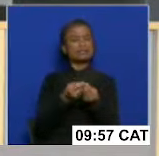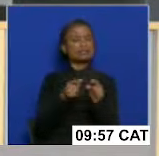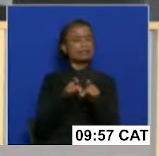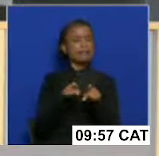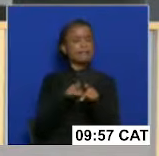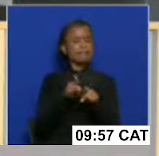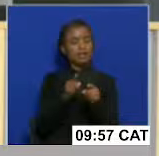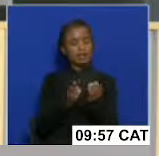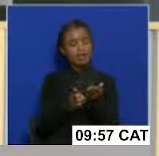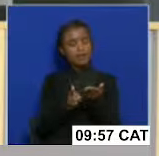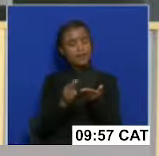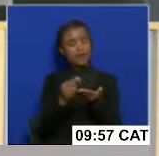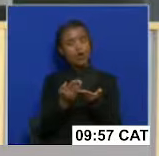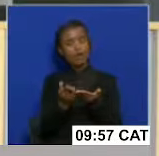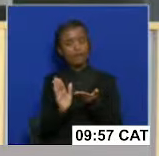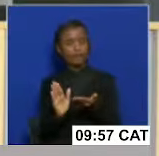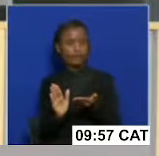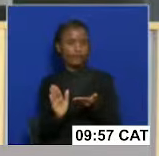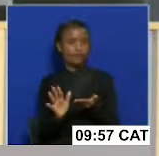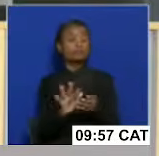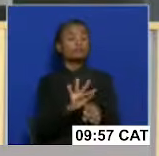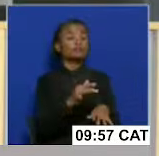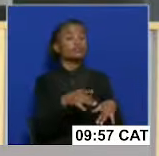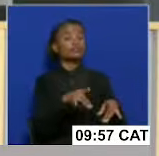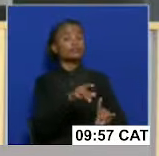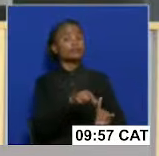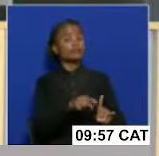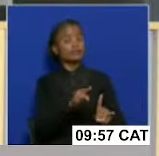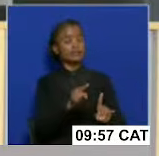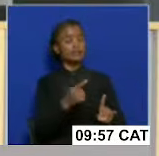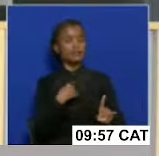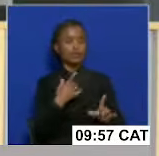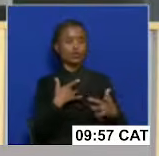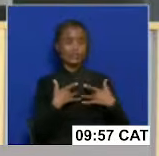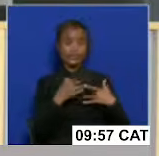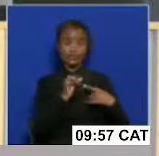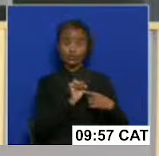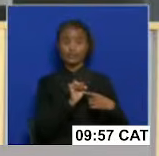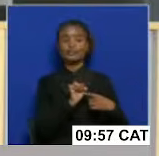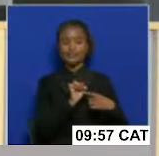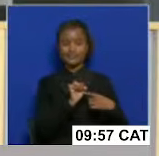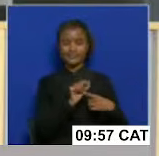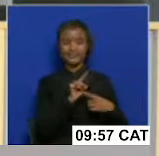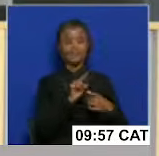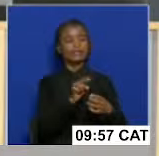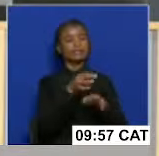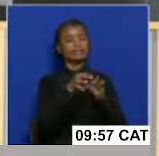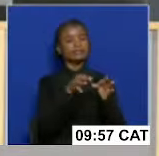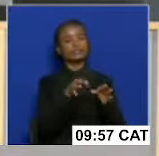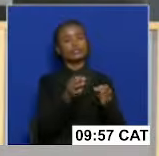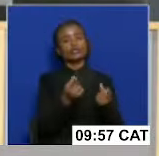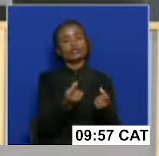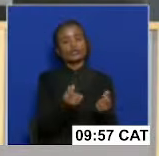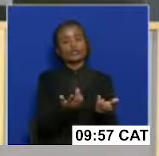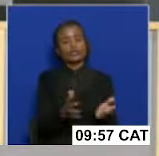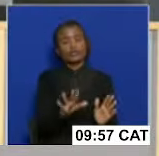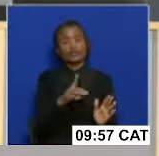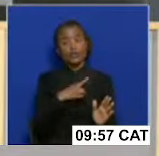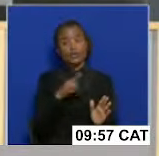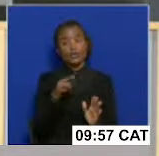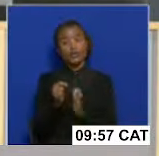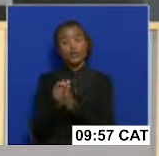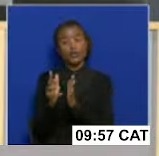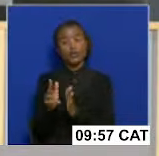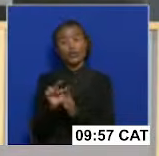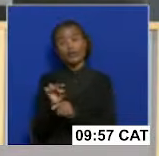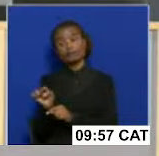your concern, that has been done. Oh, We thank you. have, when we get to the chats, you will see that our attorneys have redacted the features in the background. All